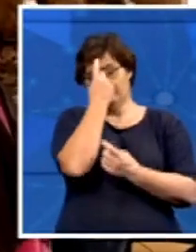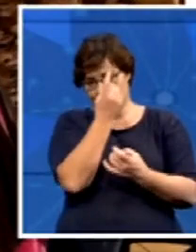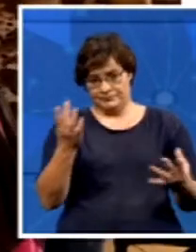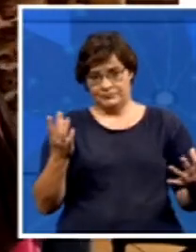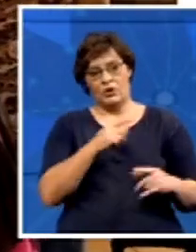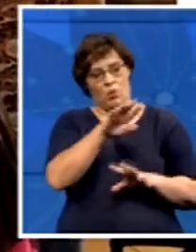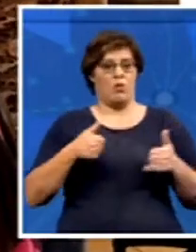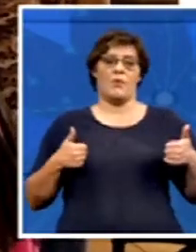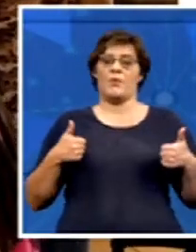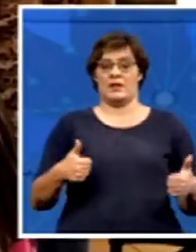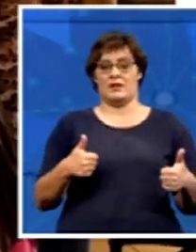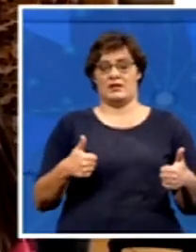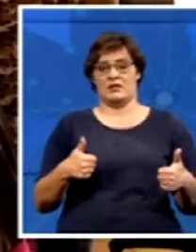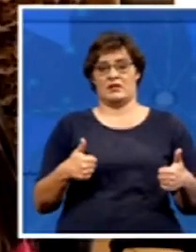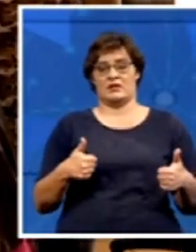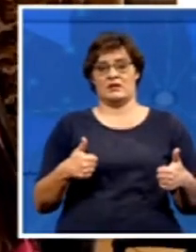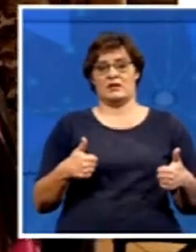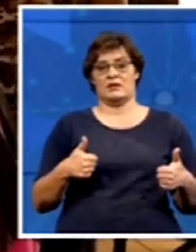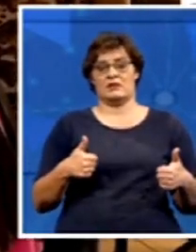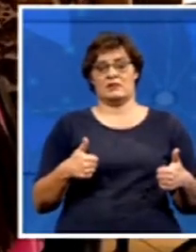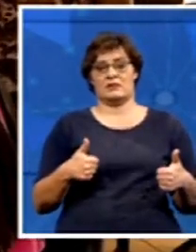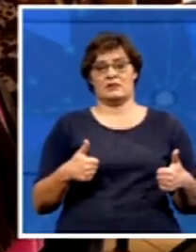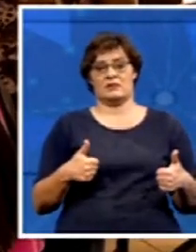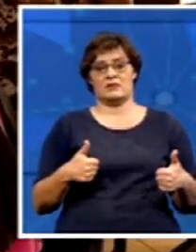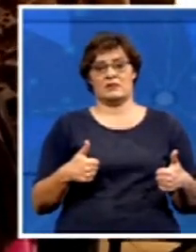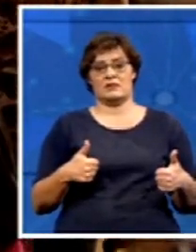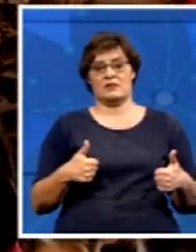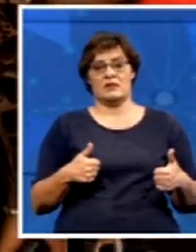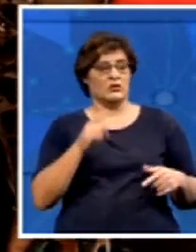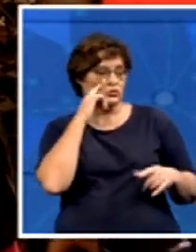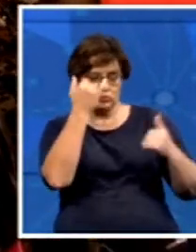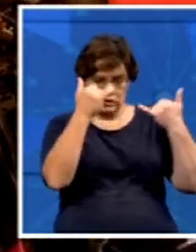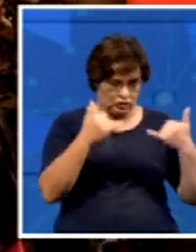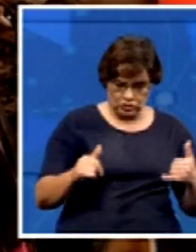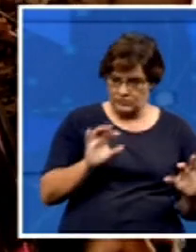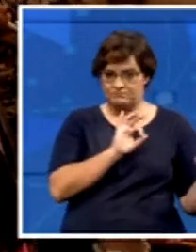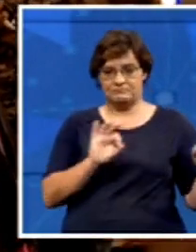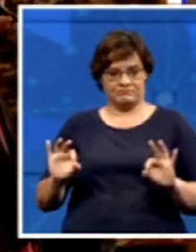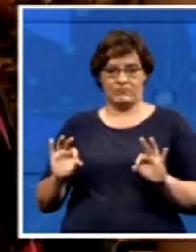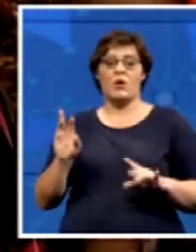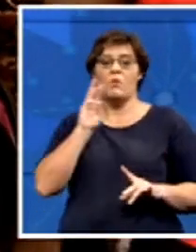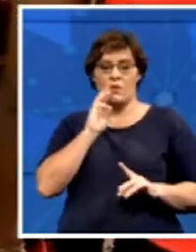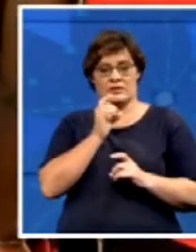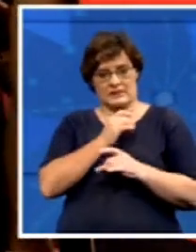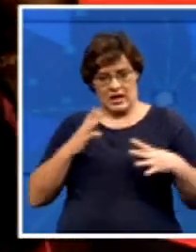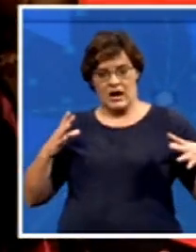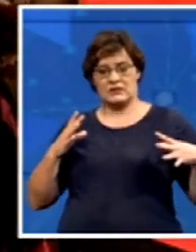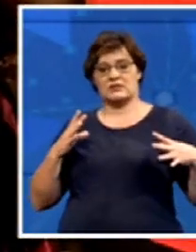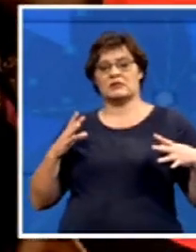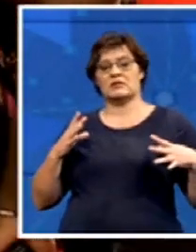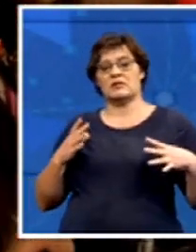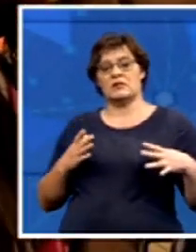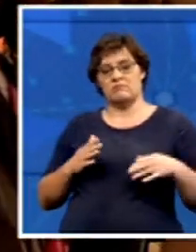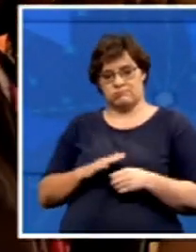the necessary checks had been done, and that water would start flowing. The necessary water pressure would go back to